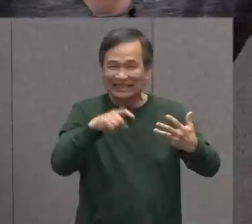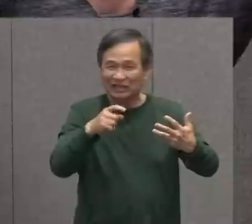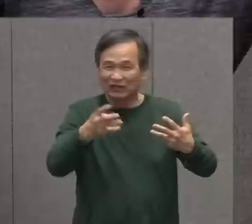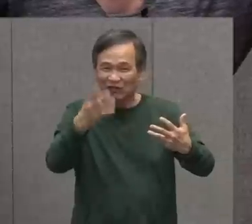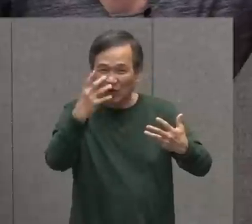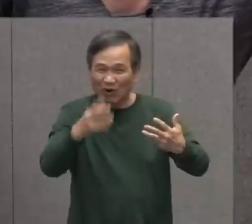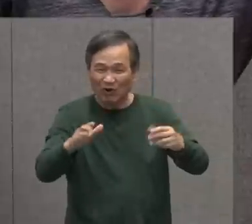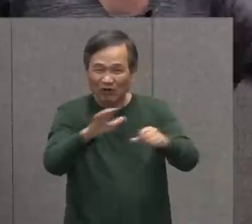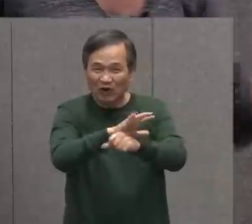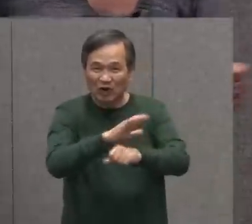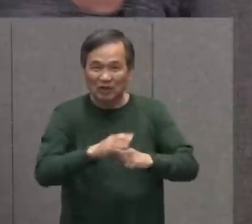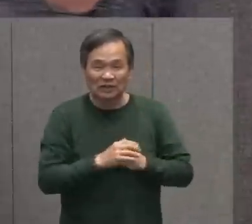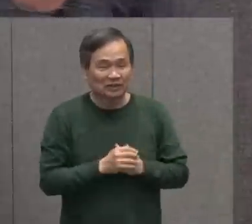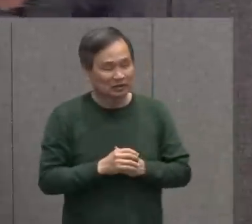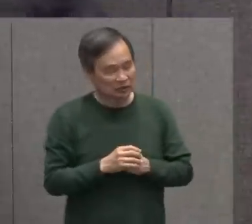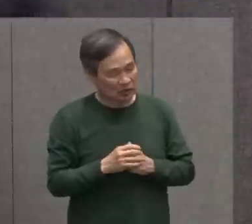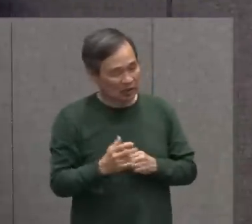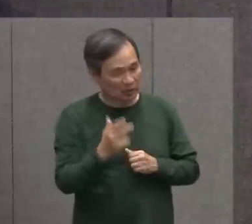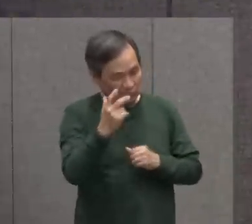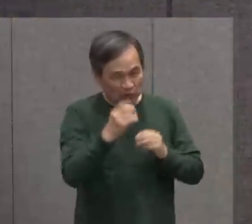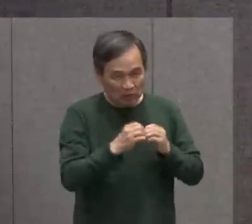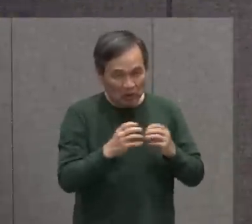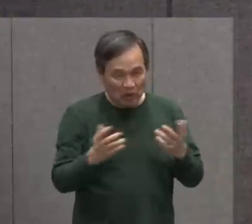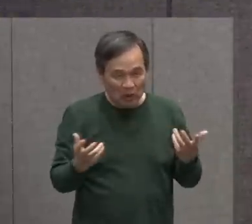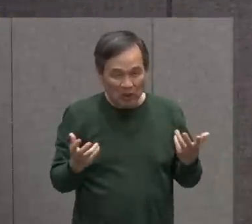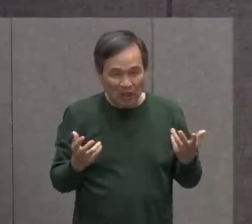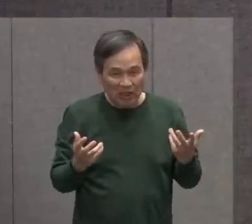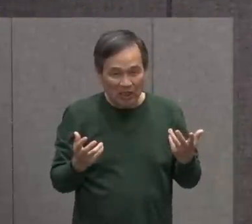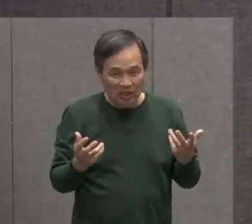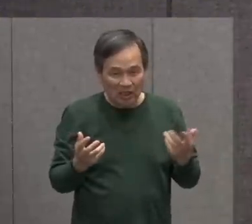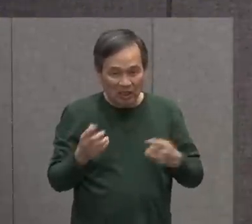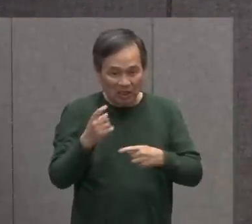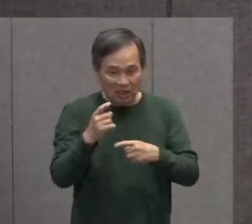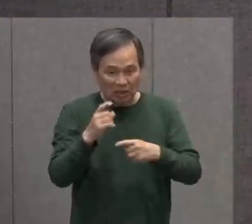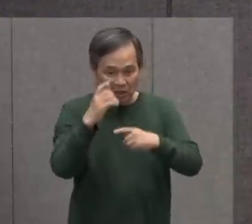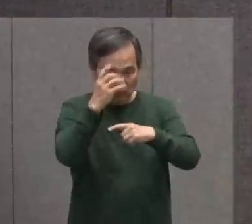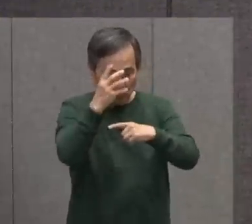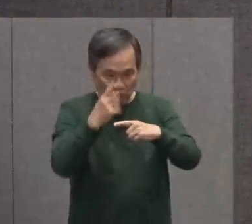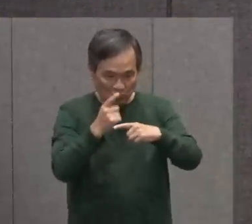I need 3 4/4 to get me to 4. So